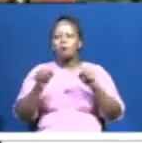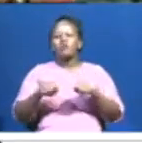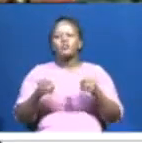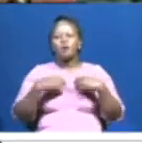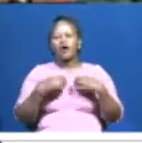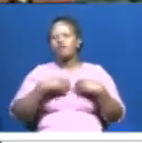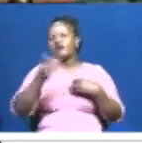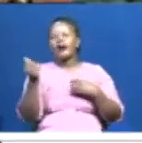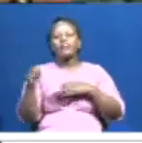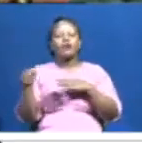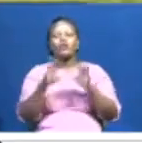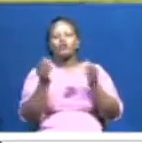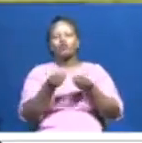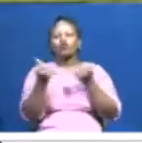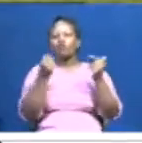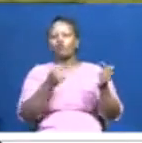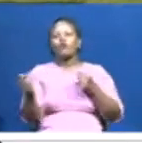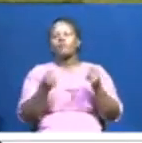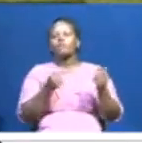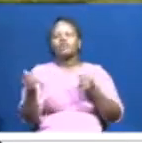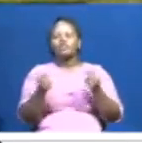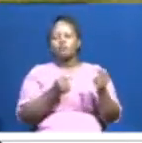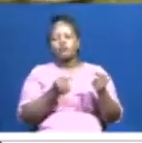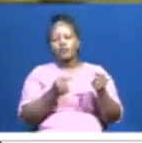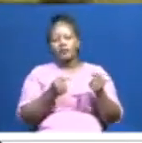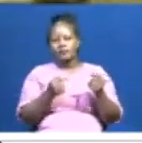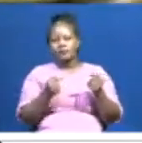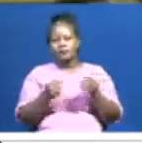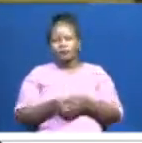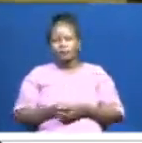resolution method that is coming up. John Jacob Curia, Darubini.